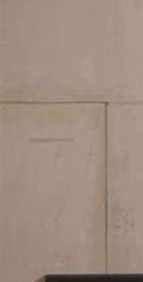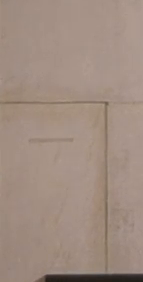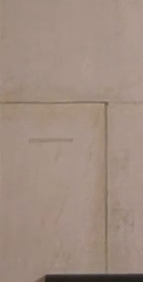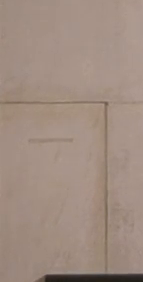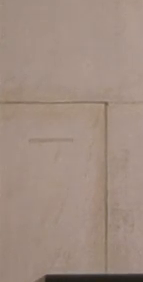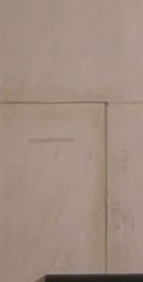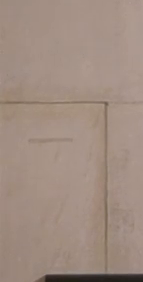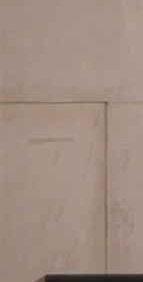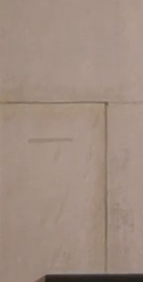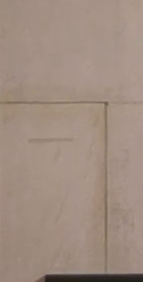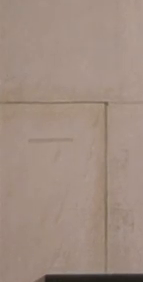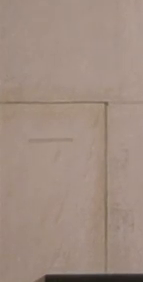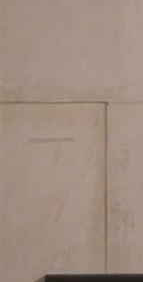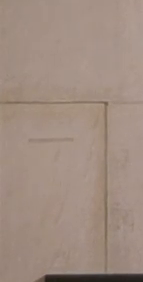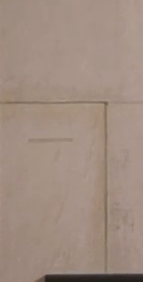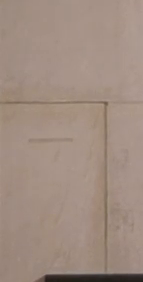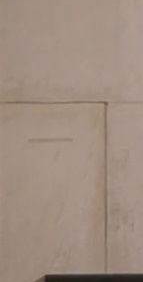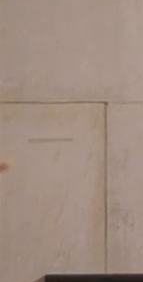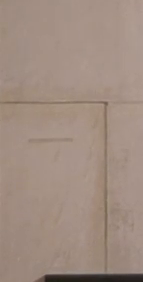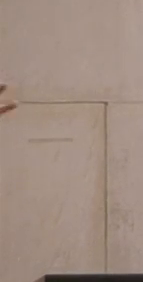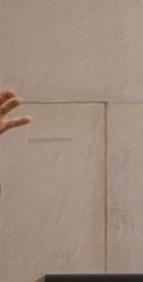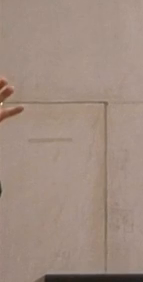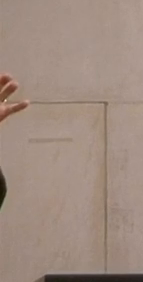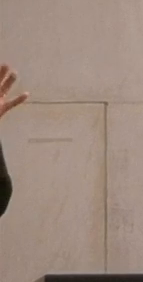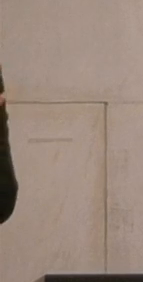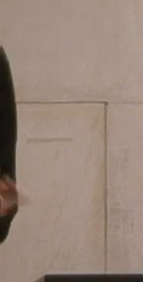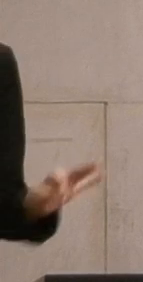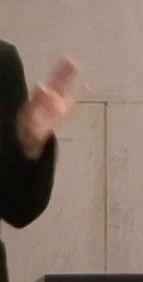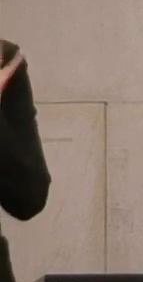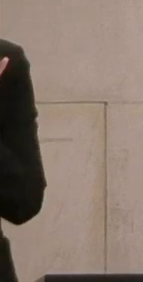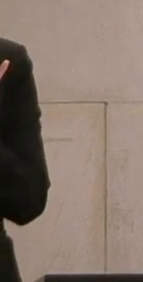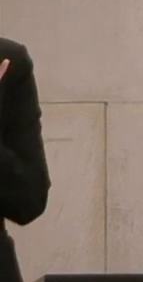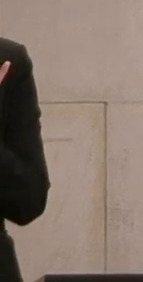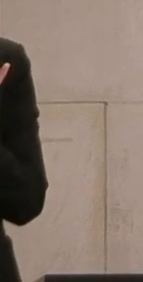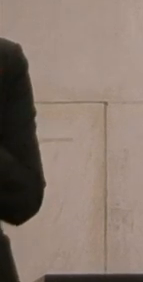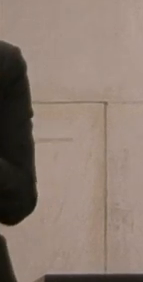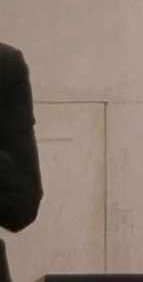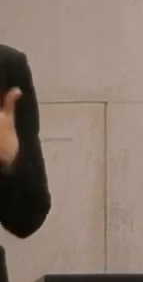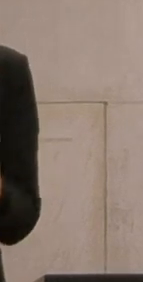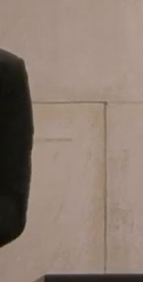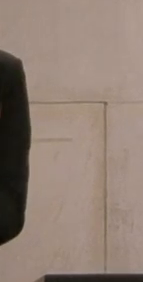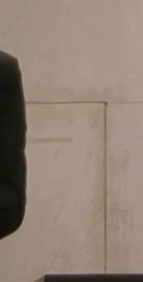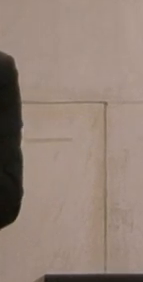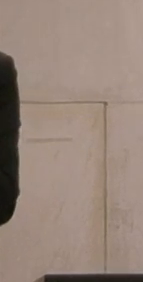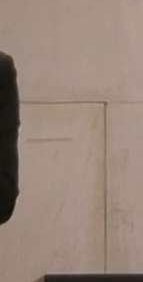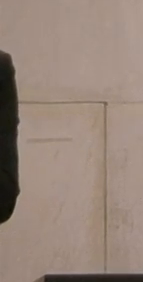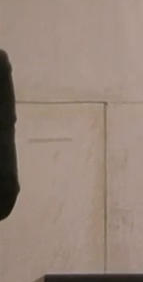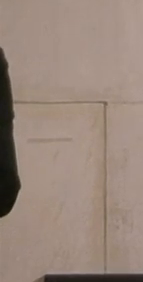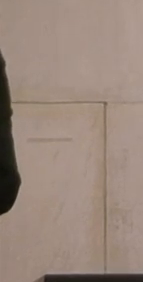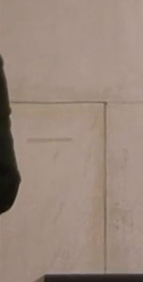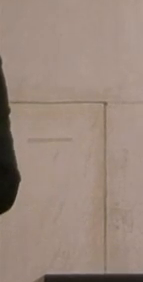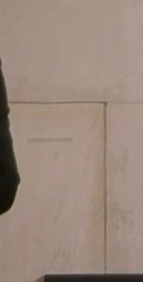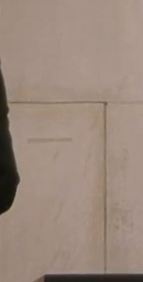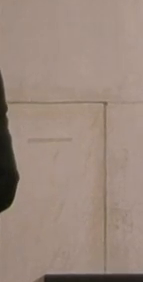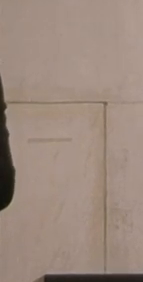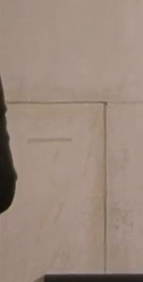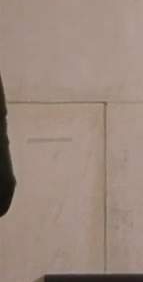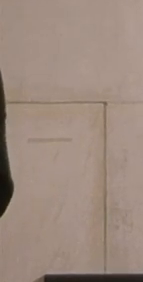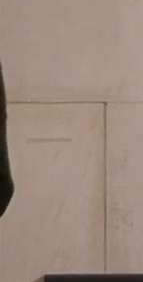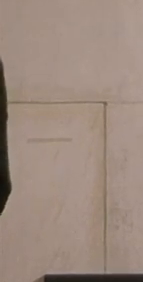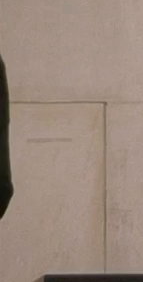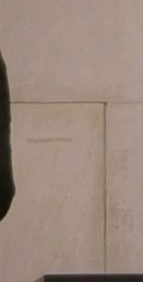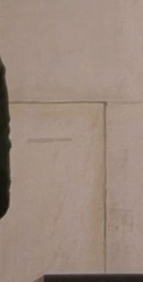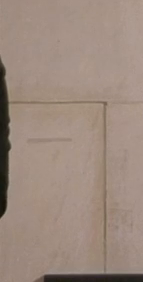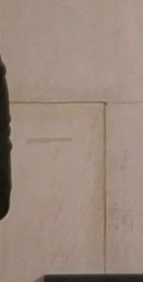Affirmative employment programs and activities play a critical role in helping us to maintain an equal employment opportunity in our